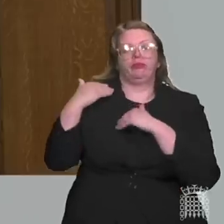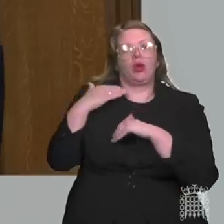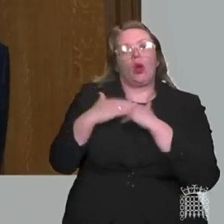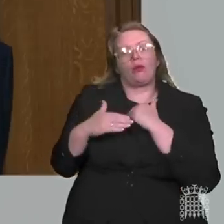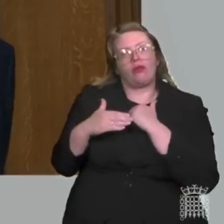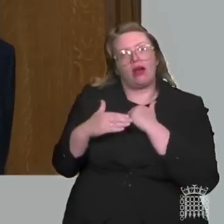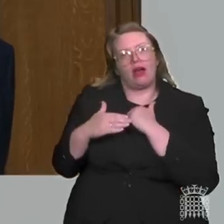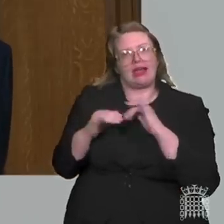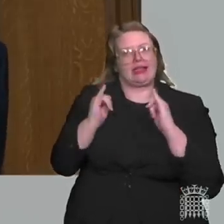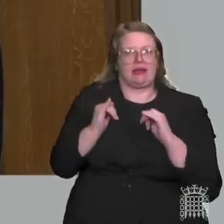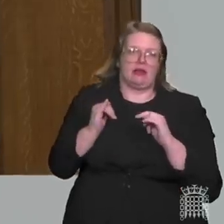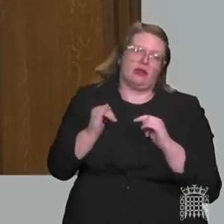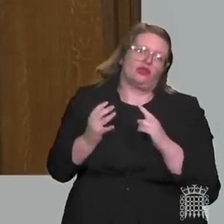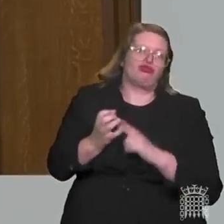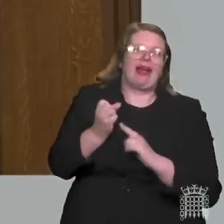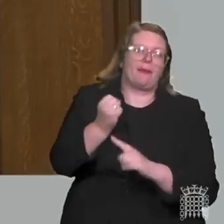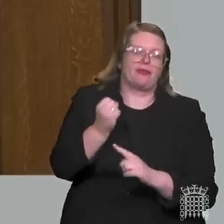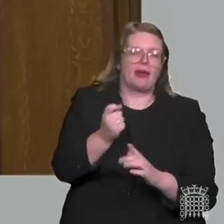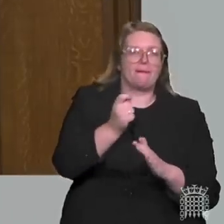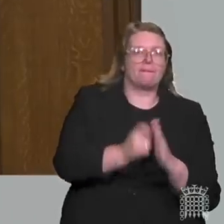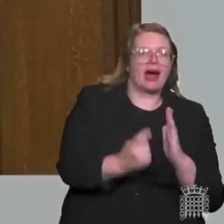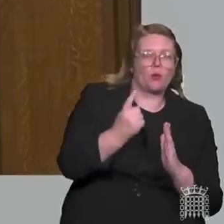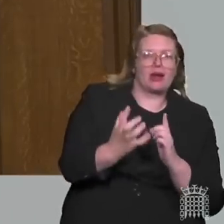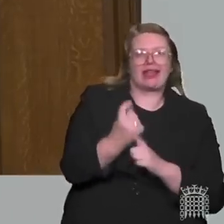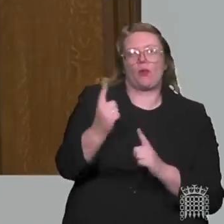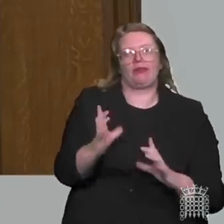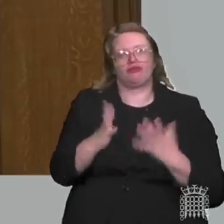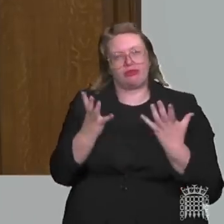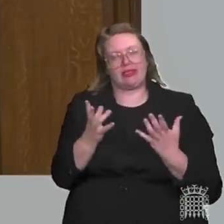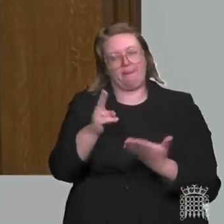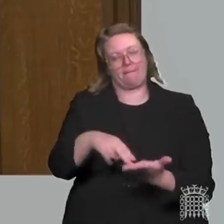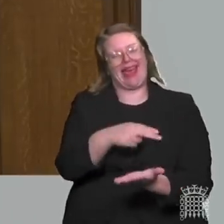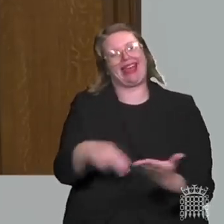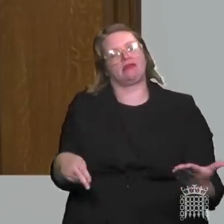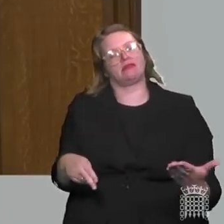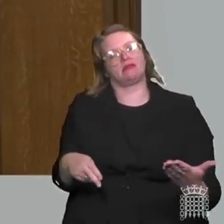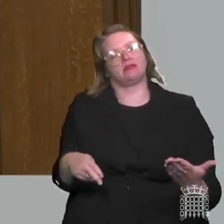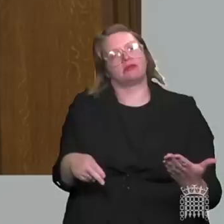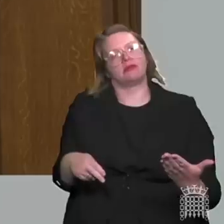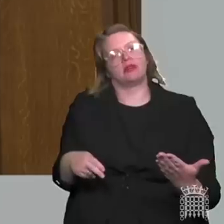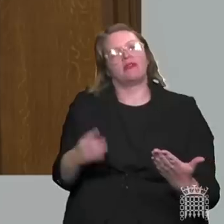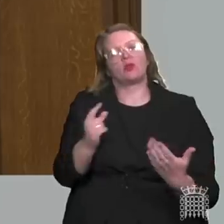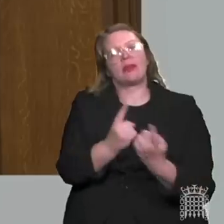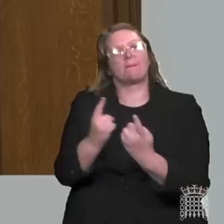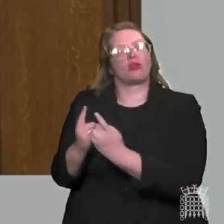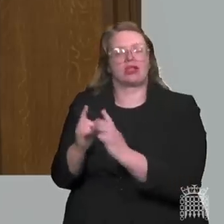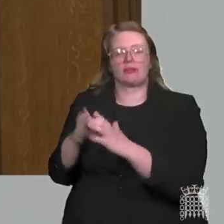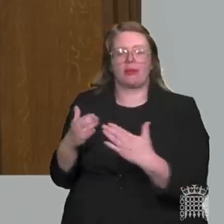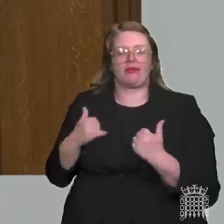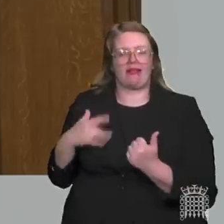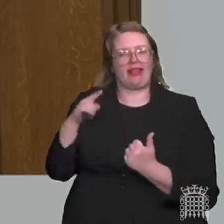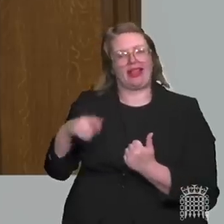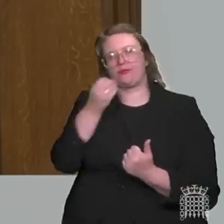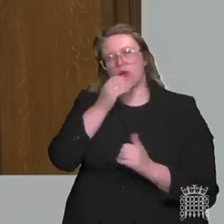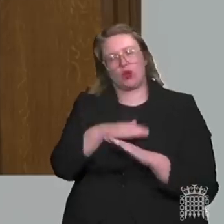nanny state of banning buy one get one free and other special offers on products that the Department of Health thought was